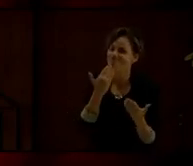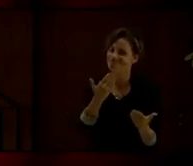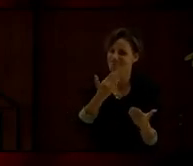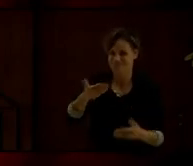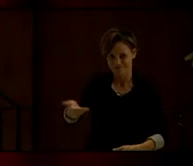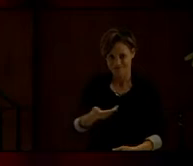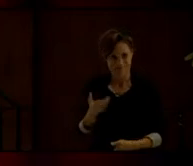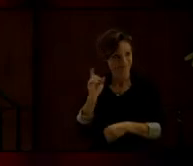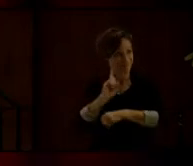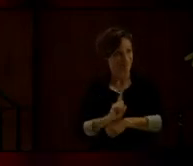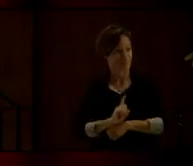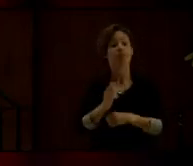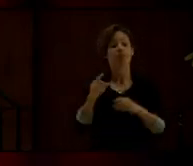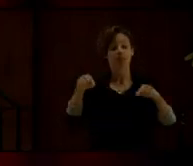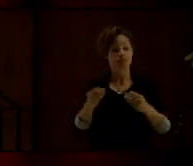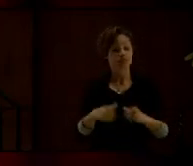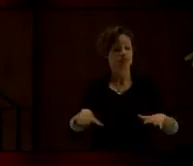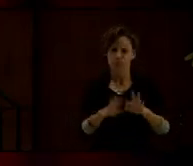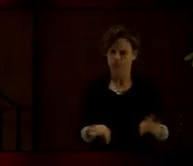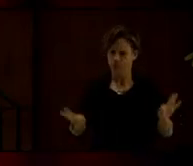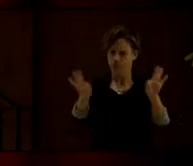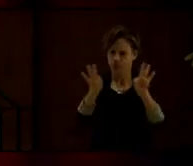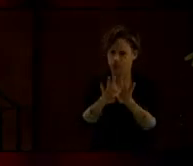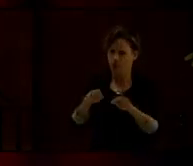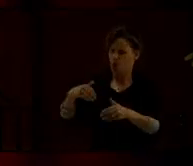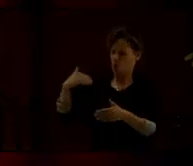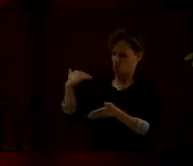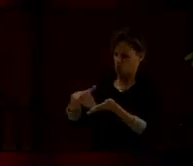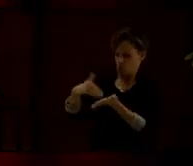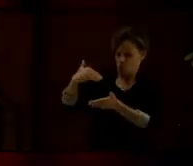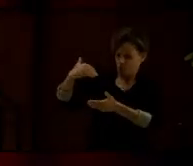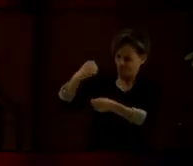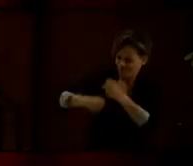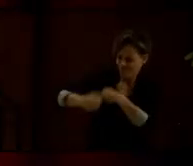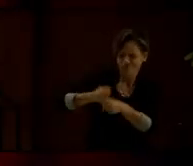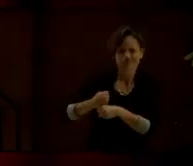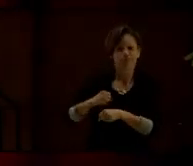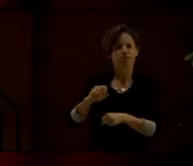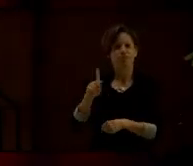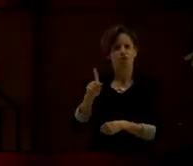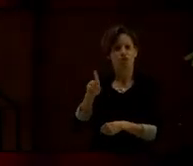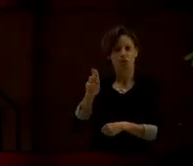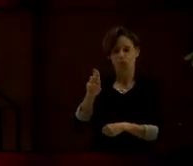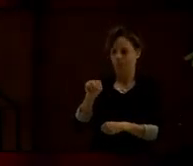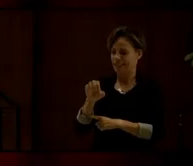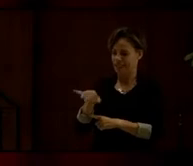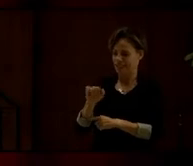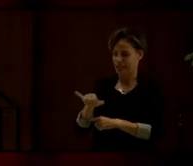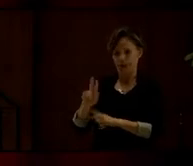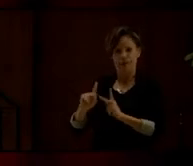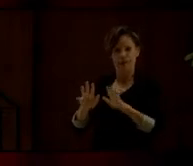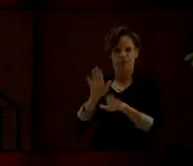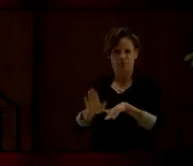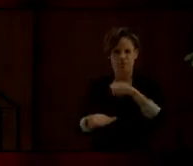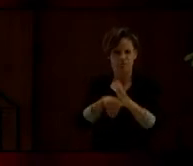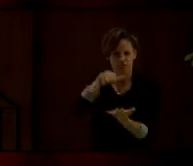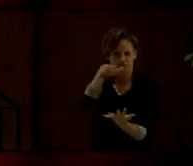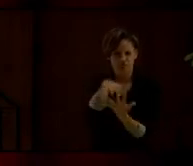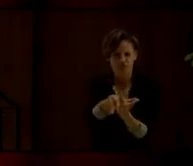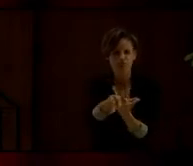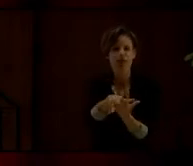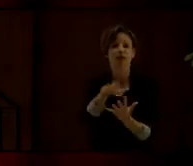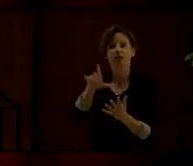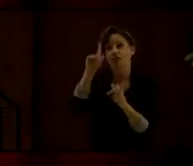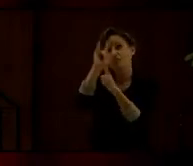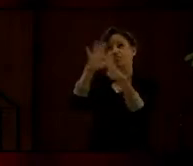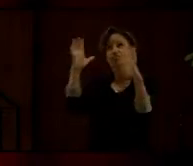And we stand upon a land that carries the footsteps of millennia of Kumeyaay people. They are people whose traditional life ways intertwine with the worldview